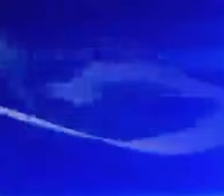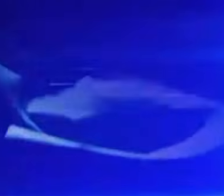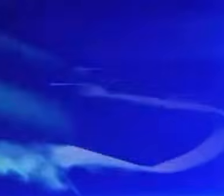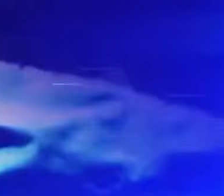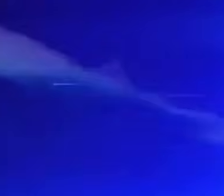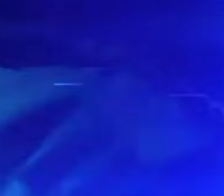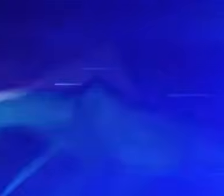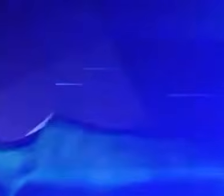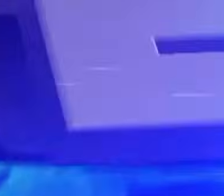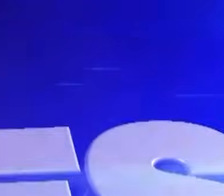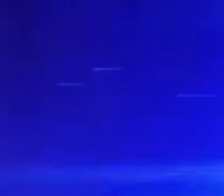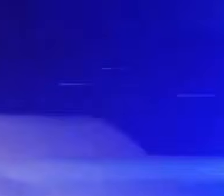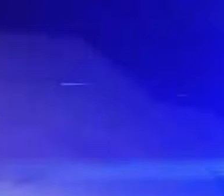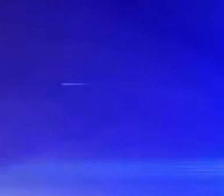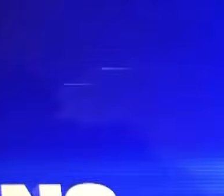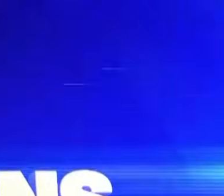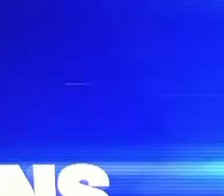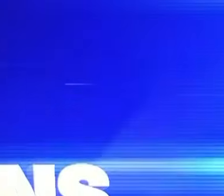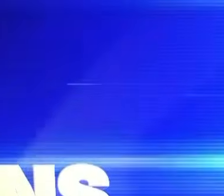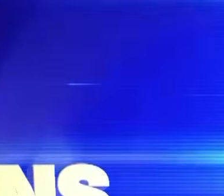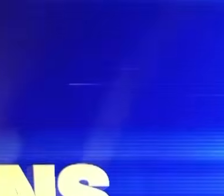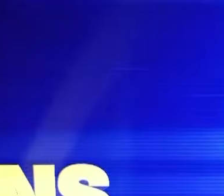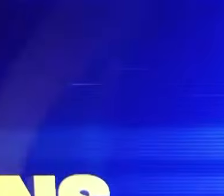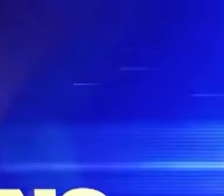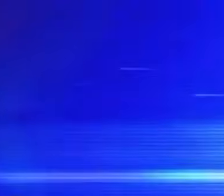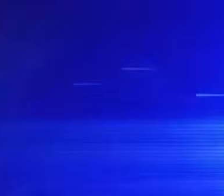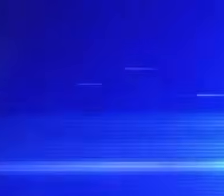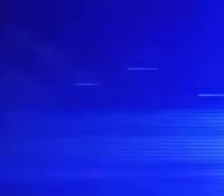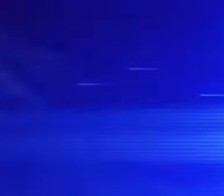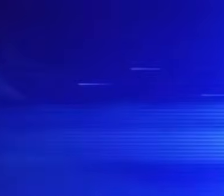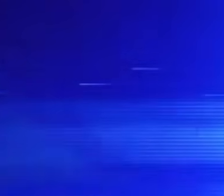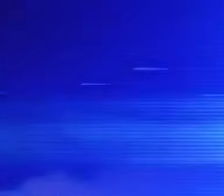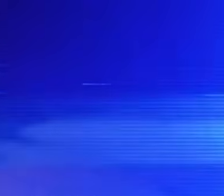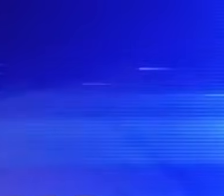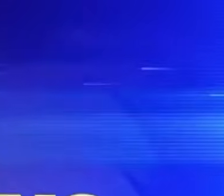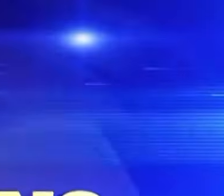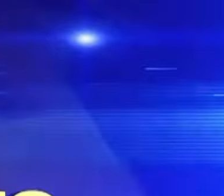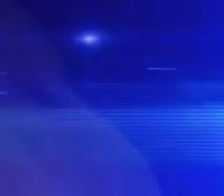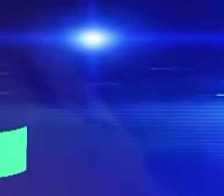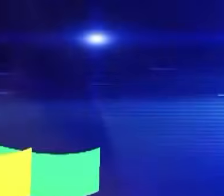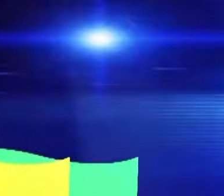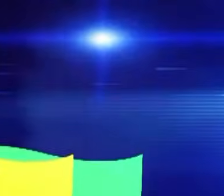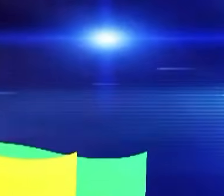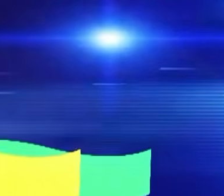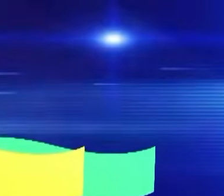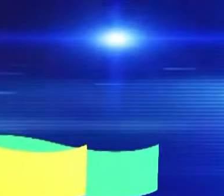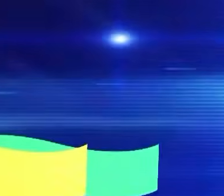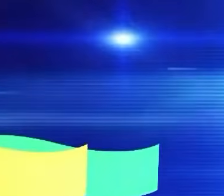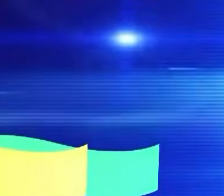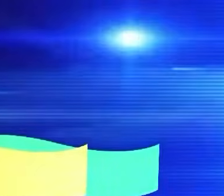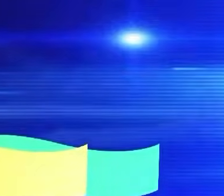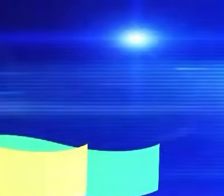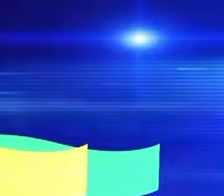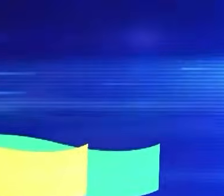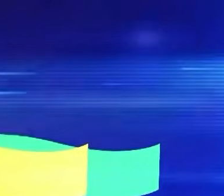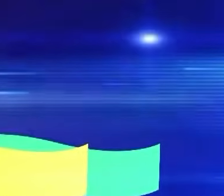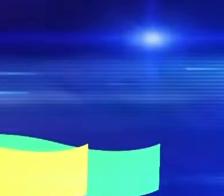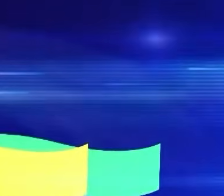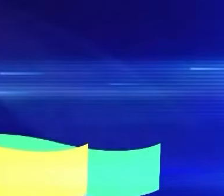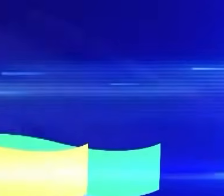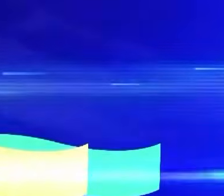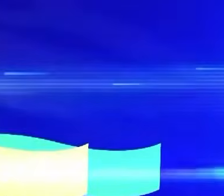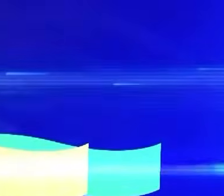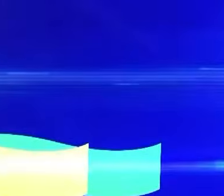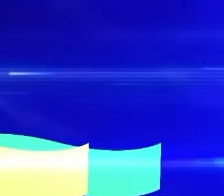The general elections debates are presented by the Jamaica Debate Commission. Watch, listen,